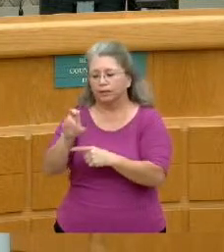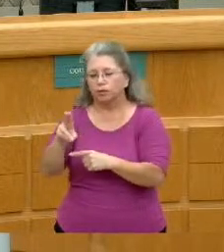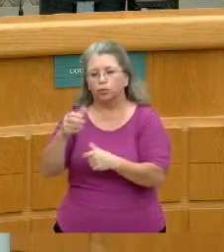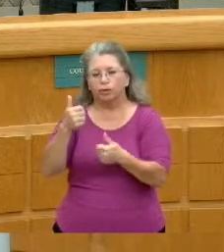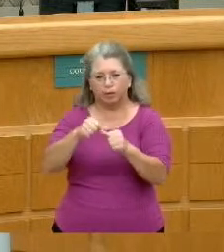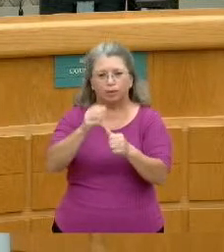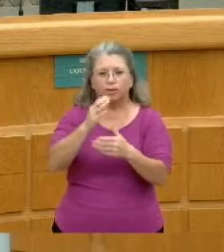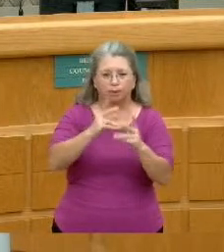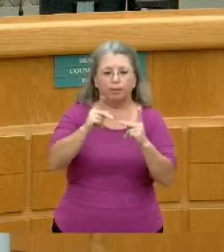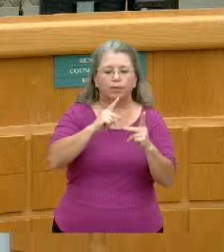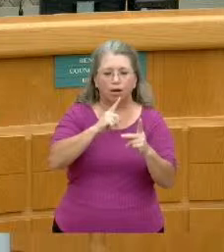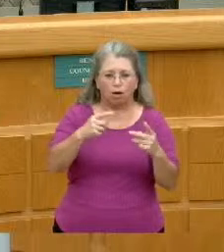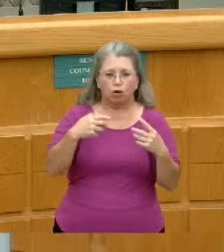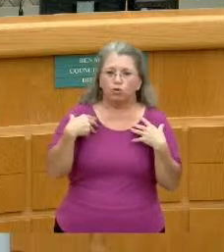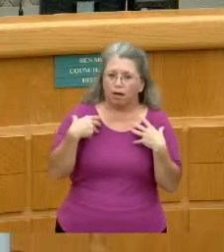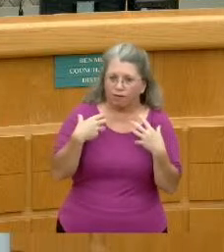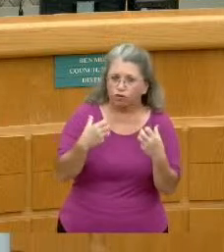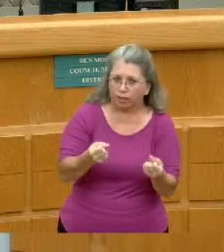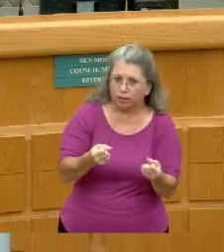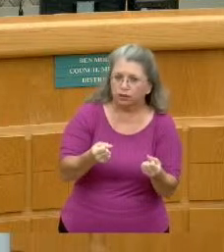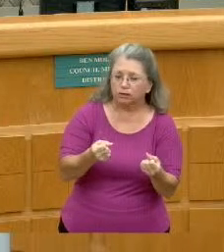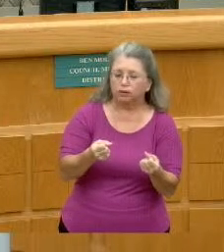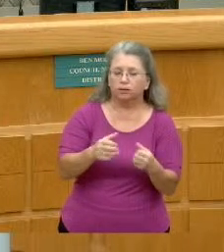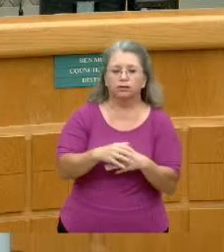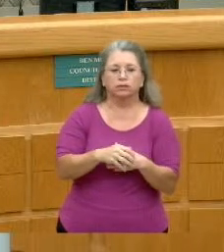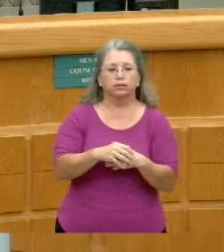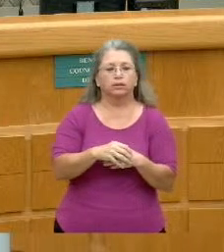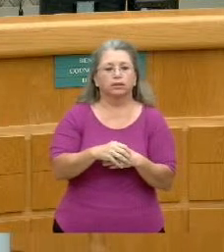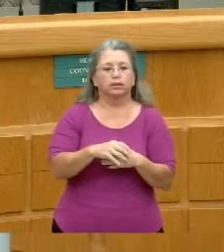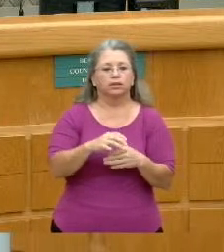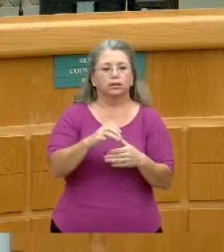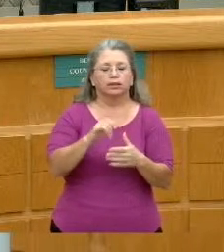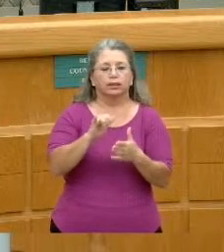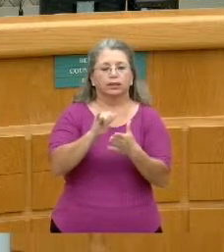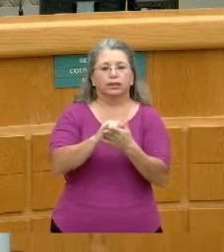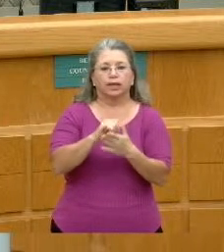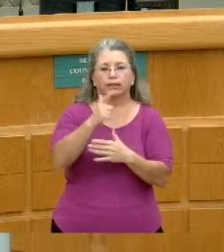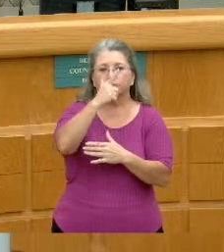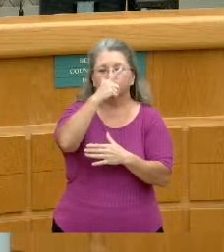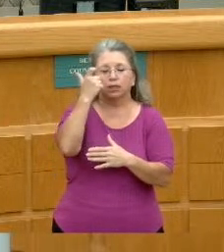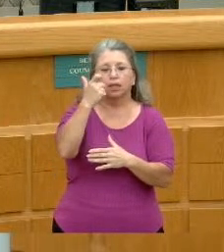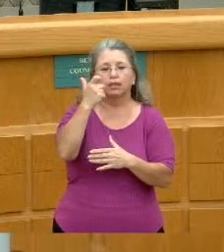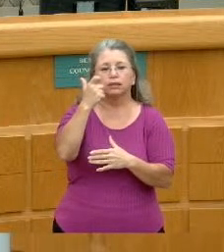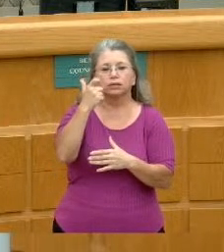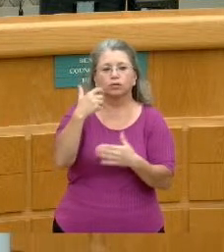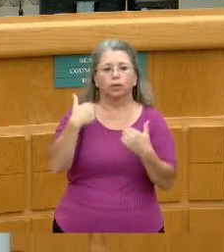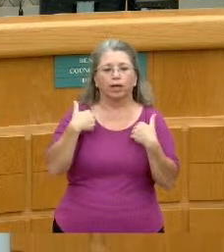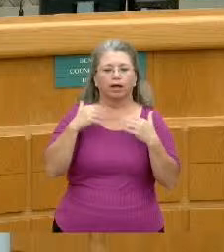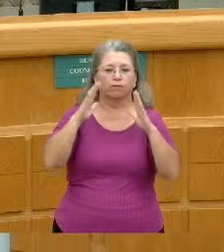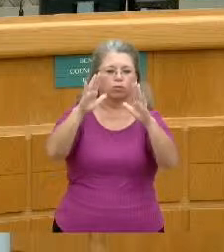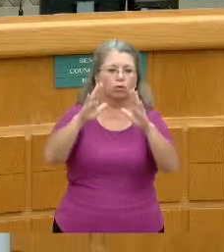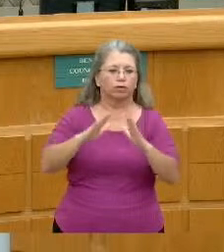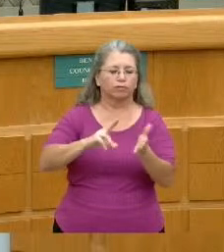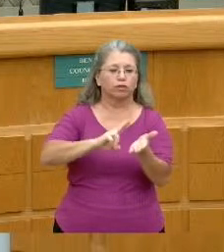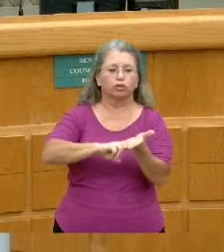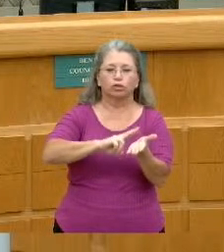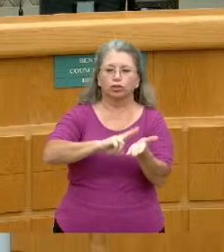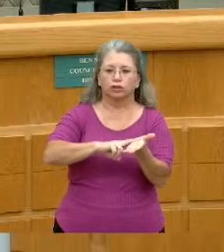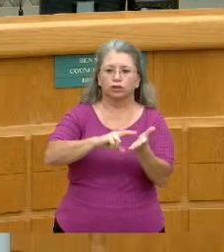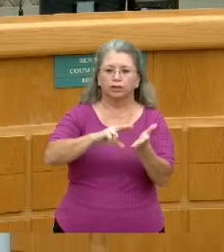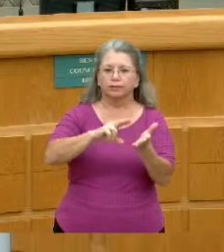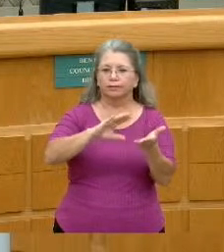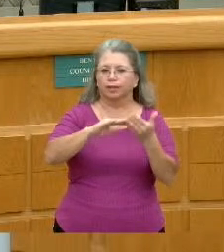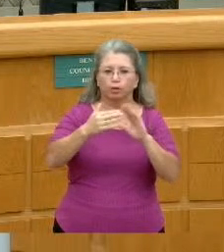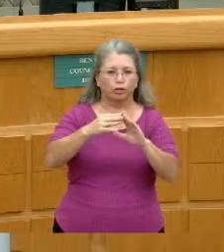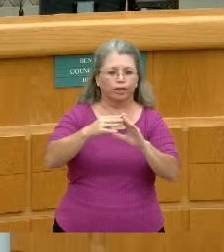recovering. And in large part, that is because we have a great nursing community in Corpus Christi,